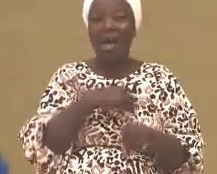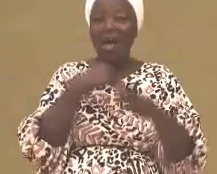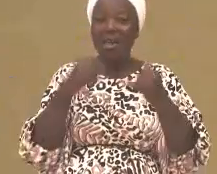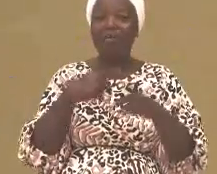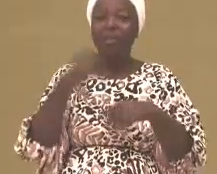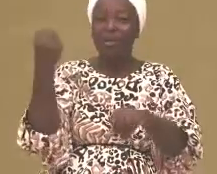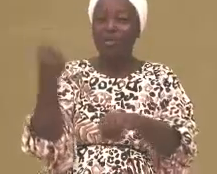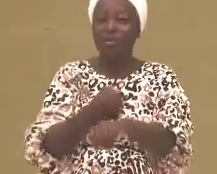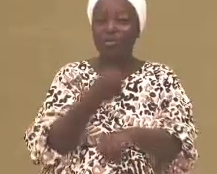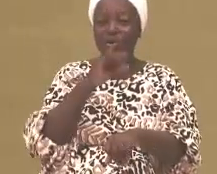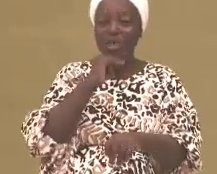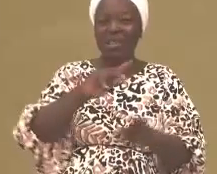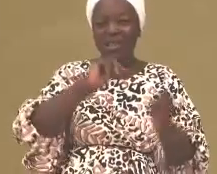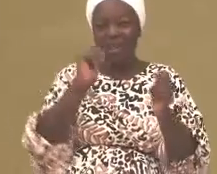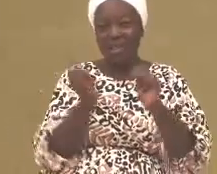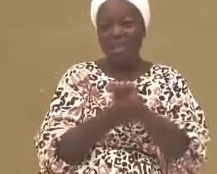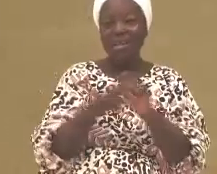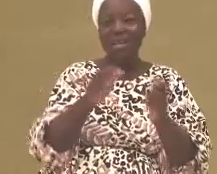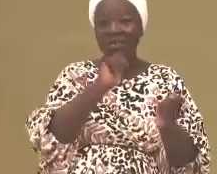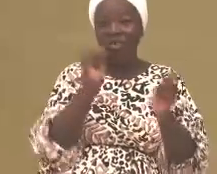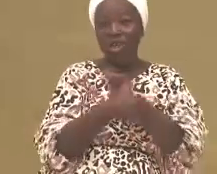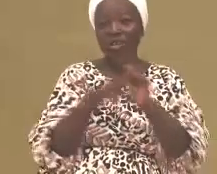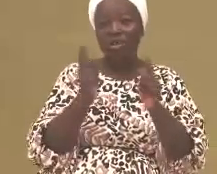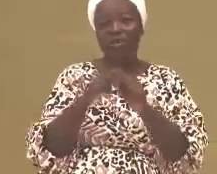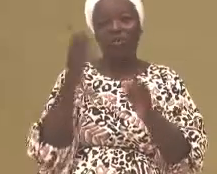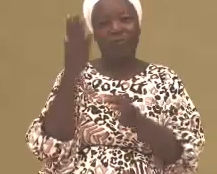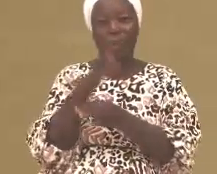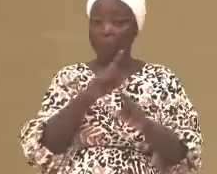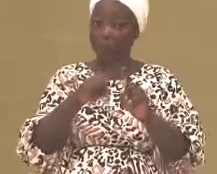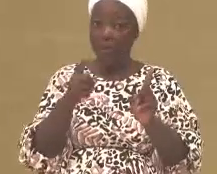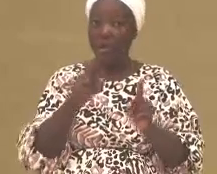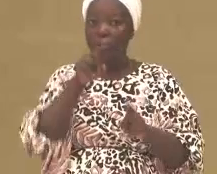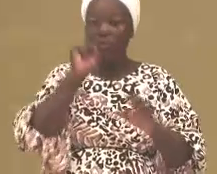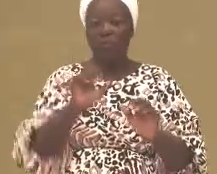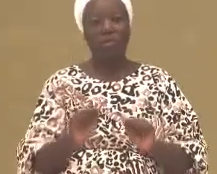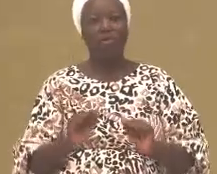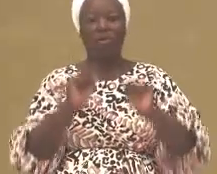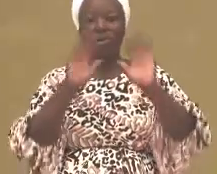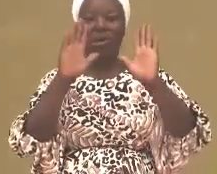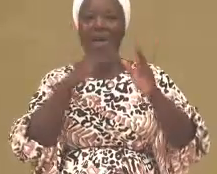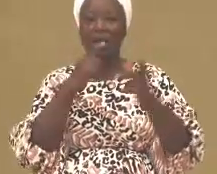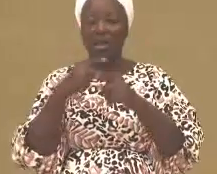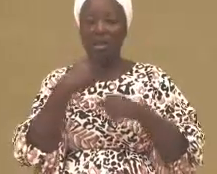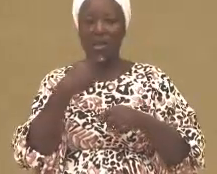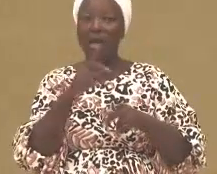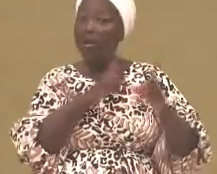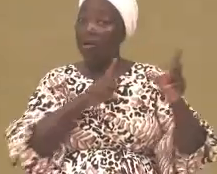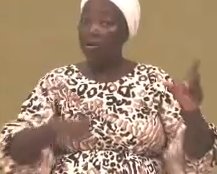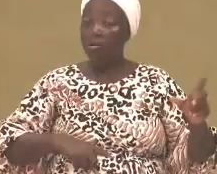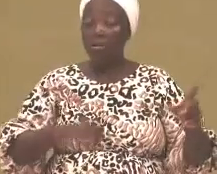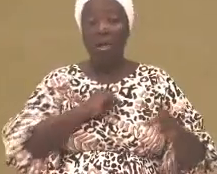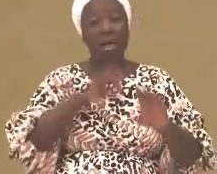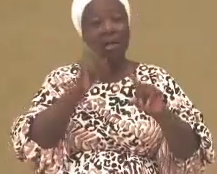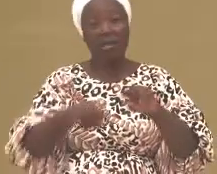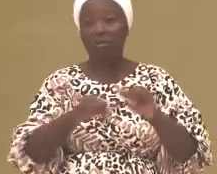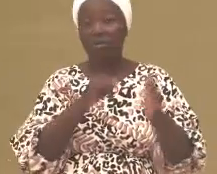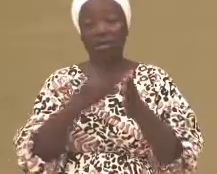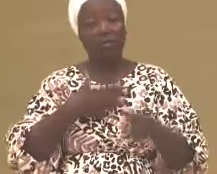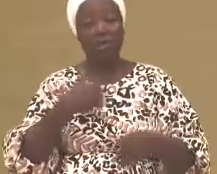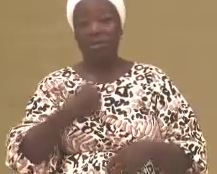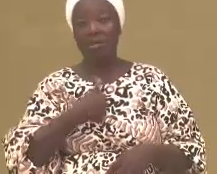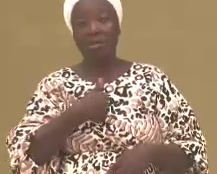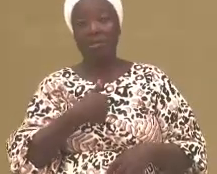changed to flesh. But you must surrender and say, Lord, I cannot do it myself. Salvation, I